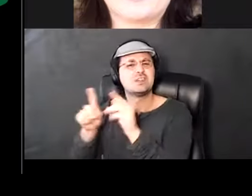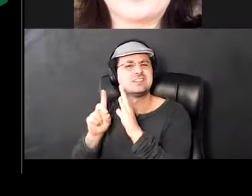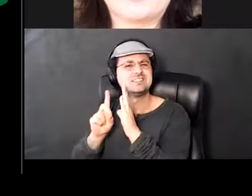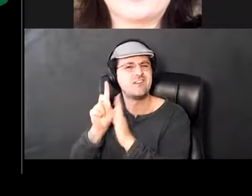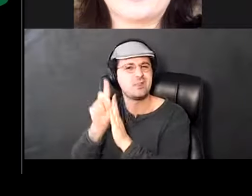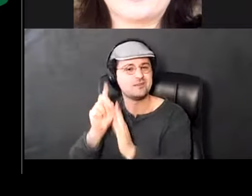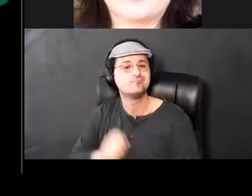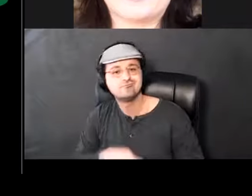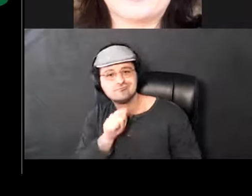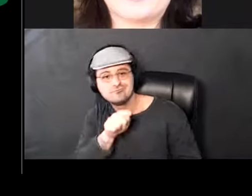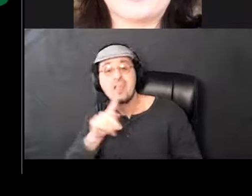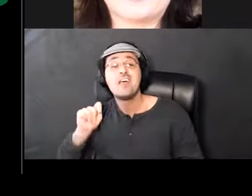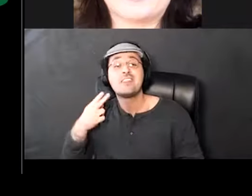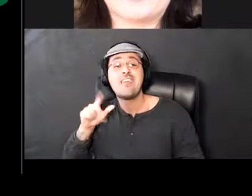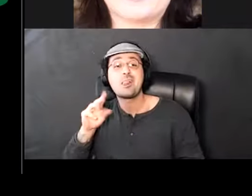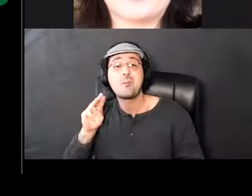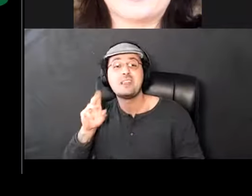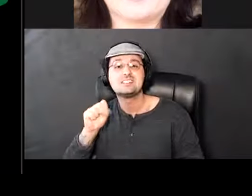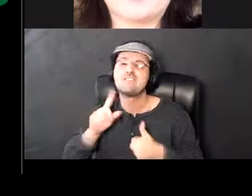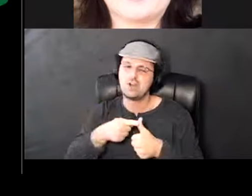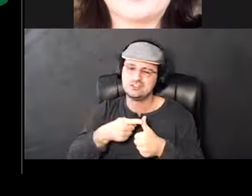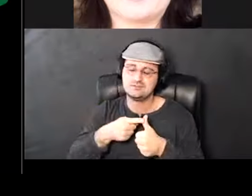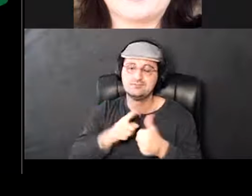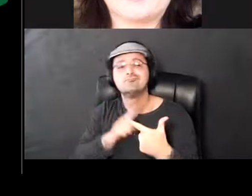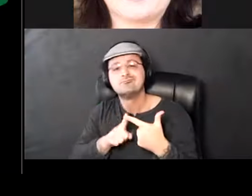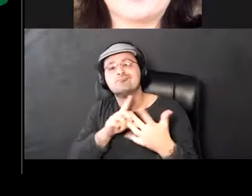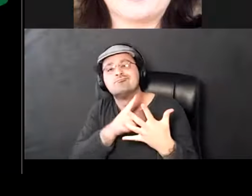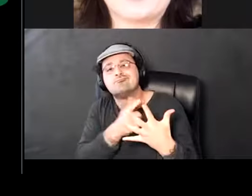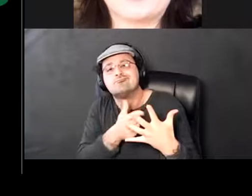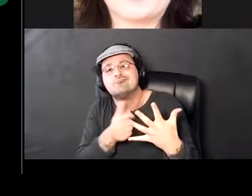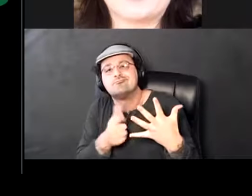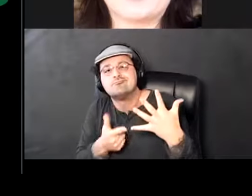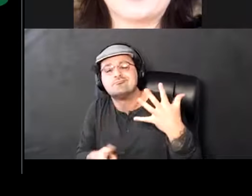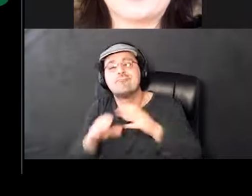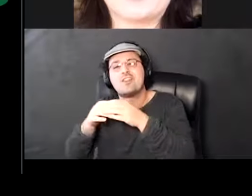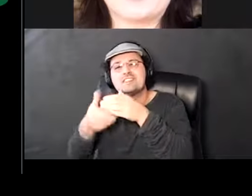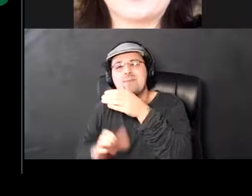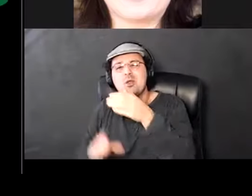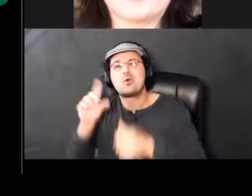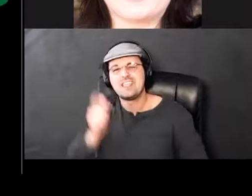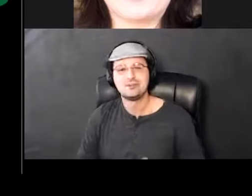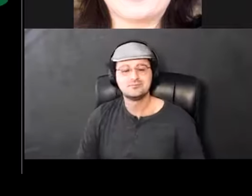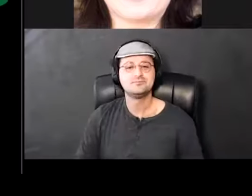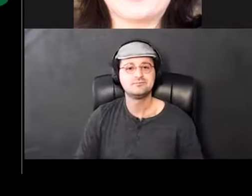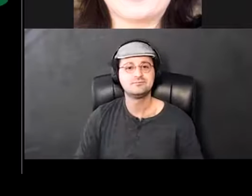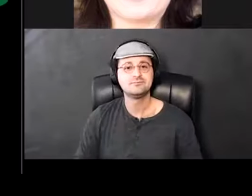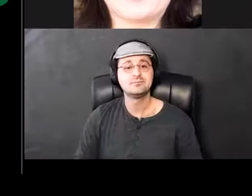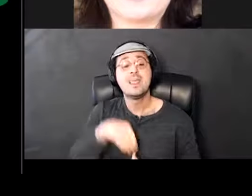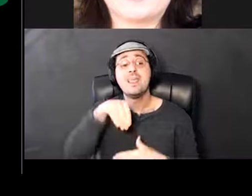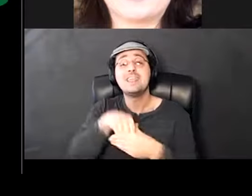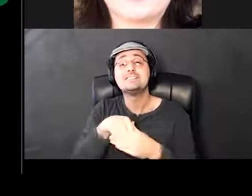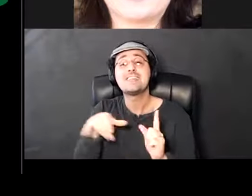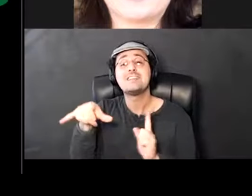that project to the thalamus are born first, and then later on, the ones that project to the spinal cord are born. And so within the same